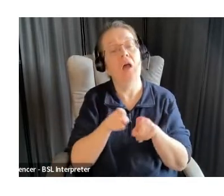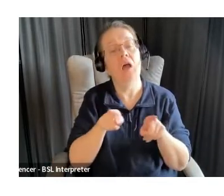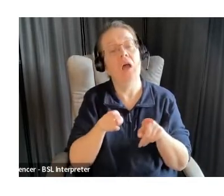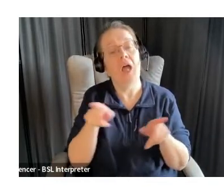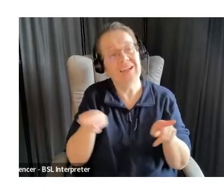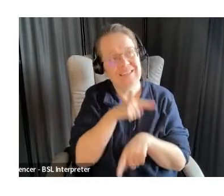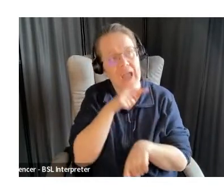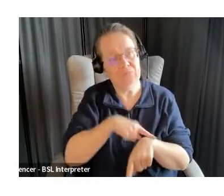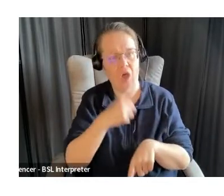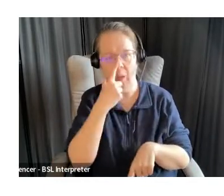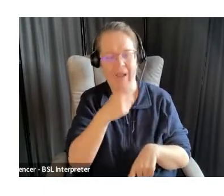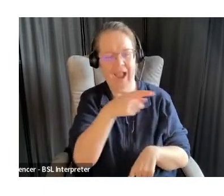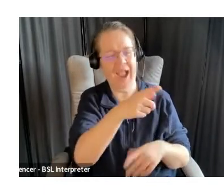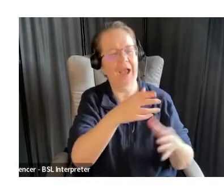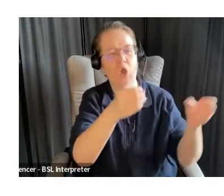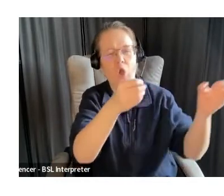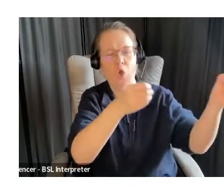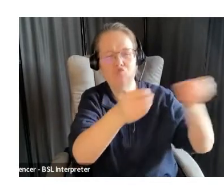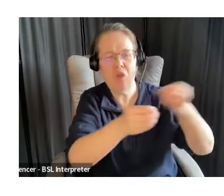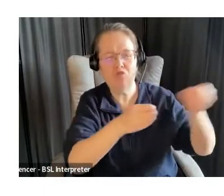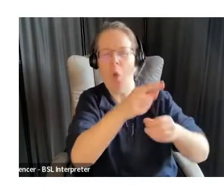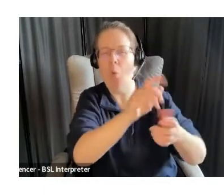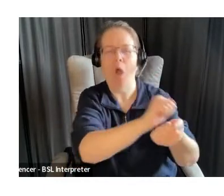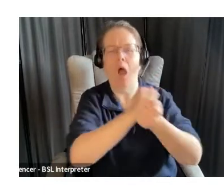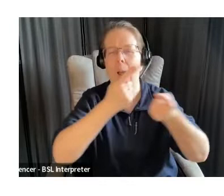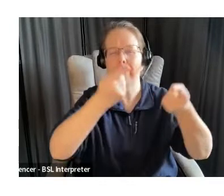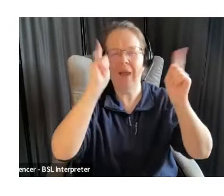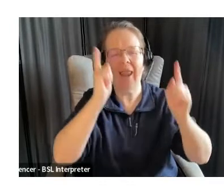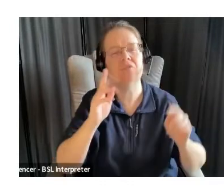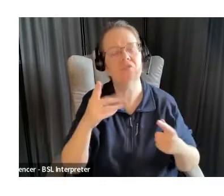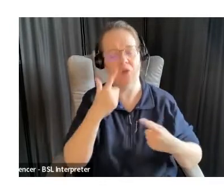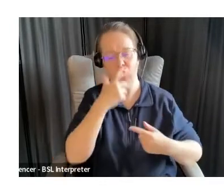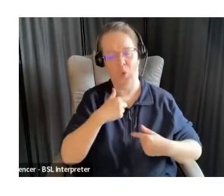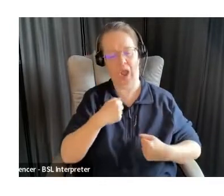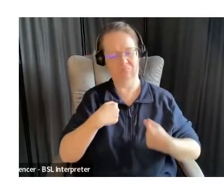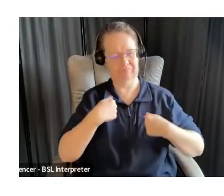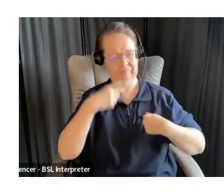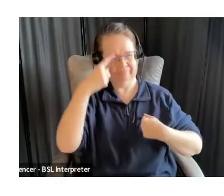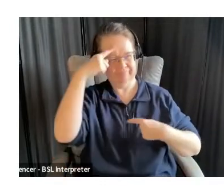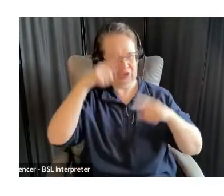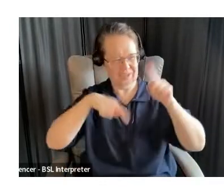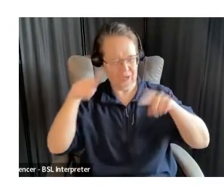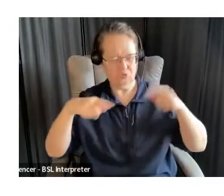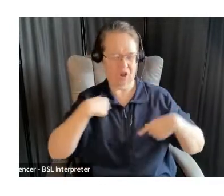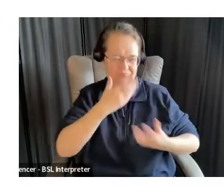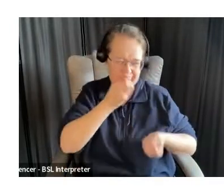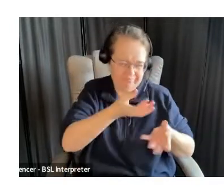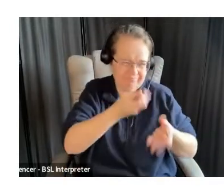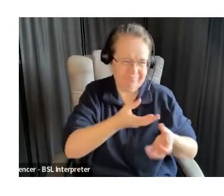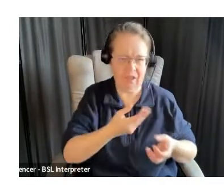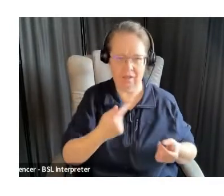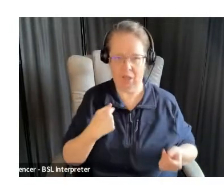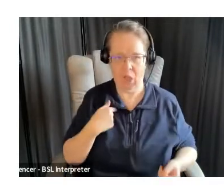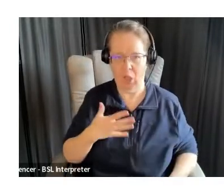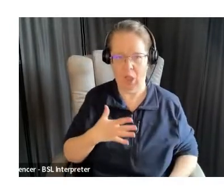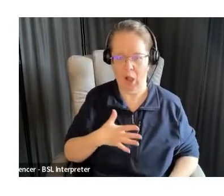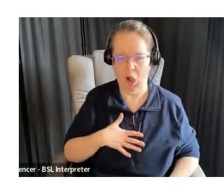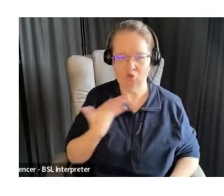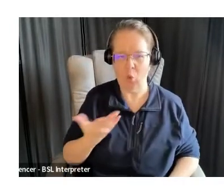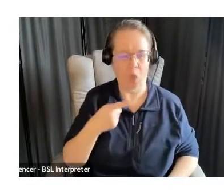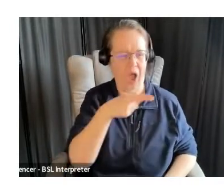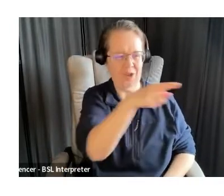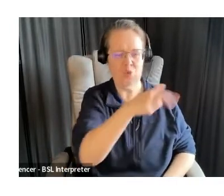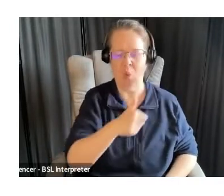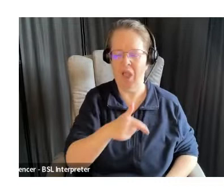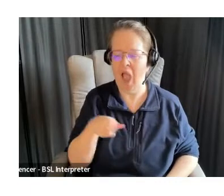that recruiter or hiring manager a little bit about your condition, because guess what? We don't like assumptions being made,